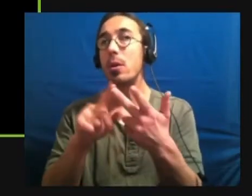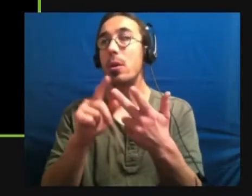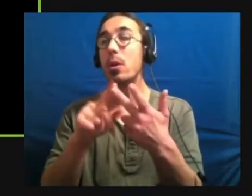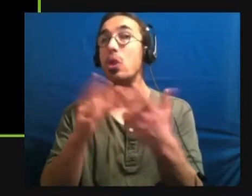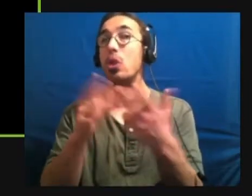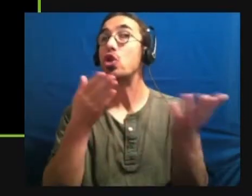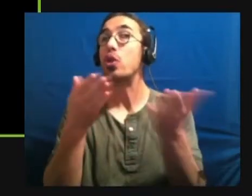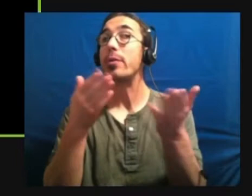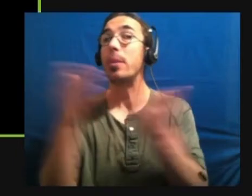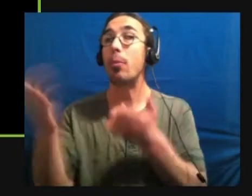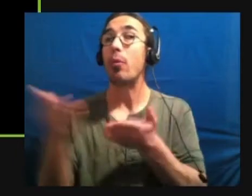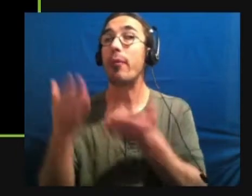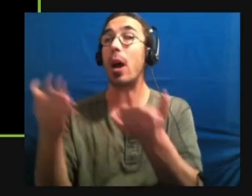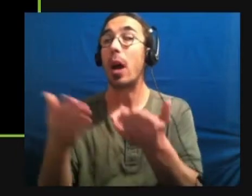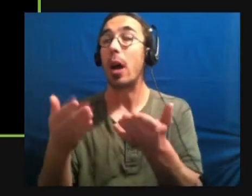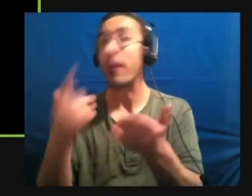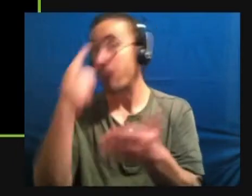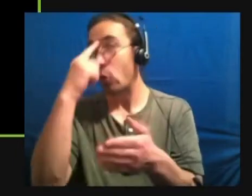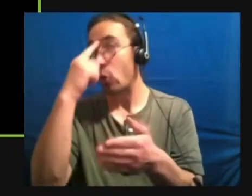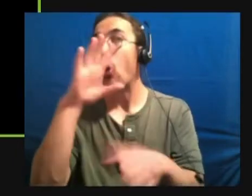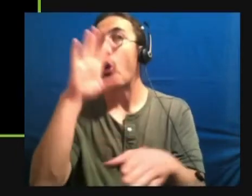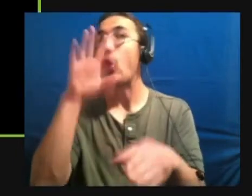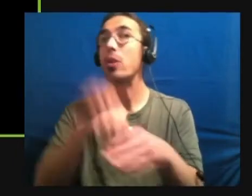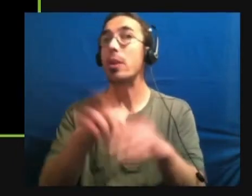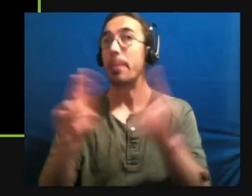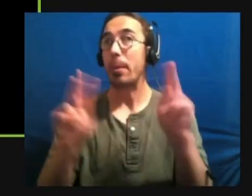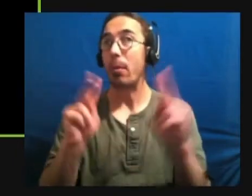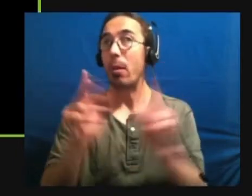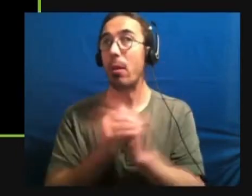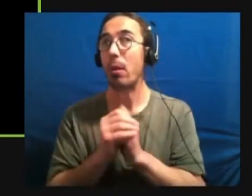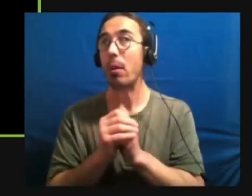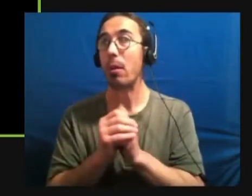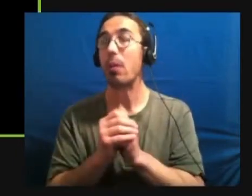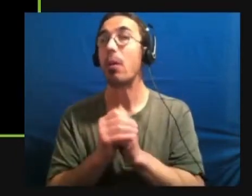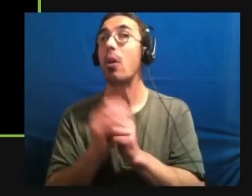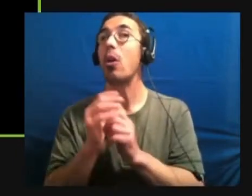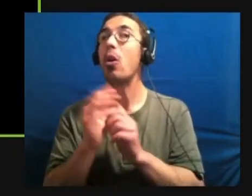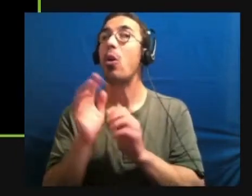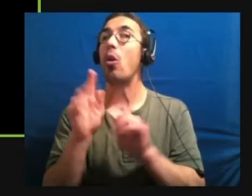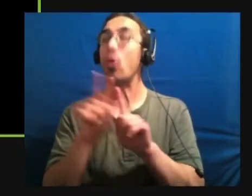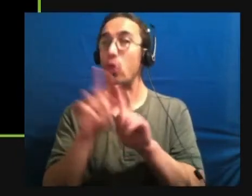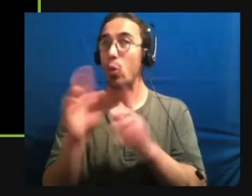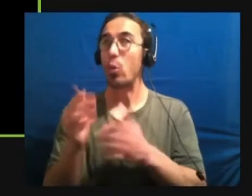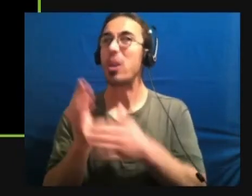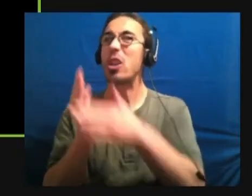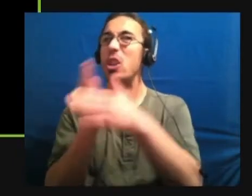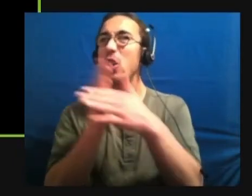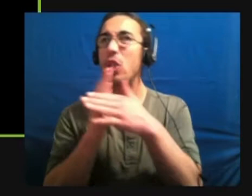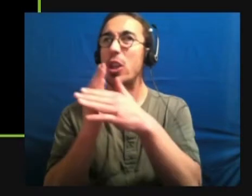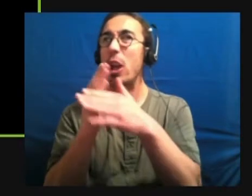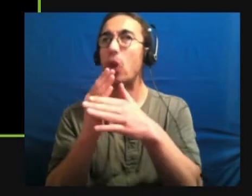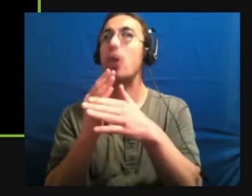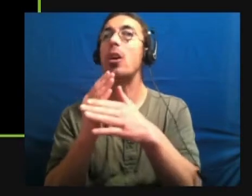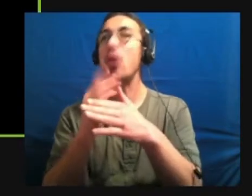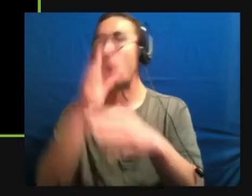providers, autistic people, and perspectives from autistic people all over the world.